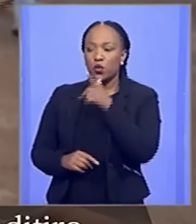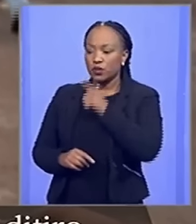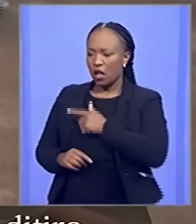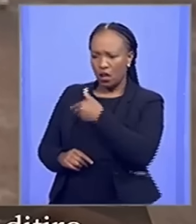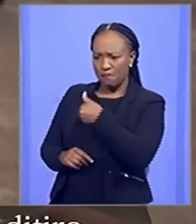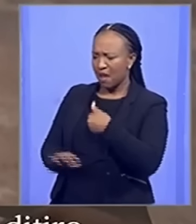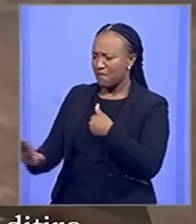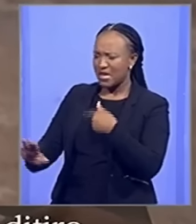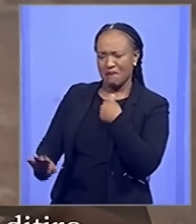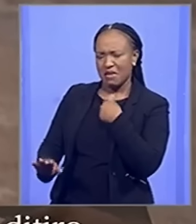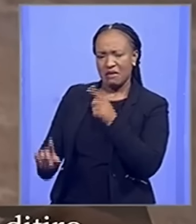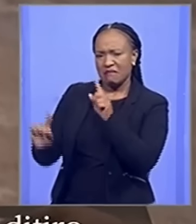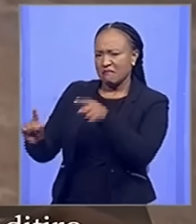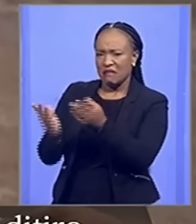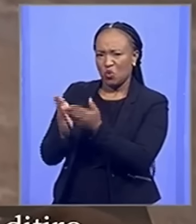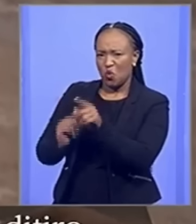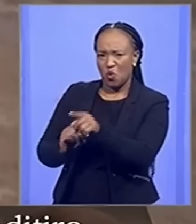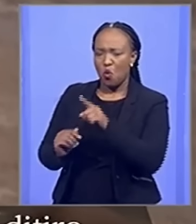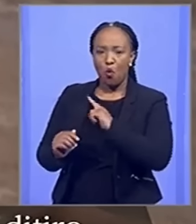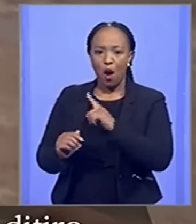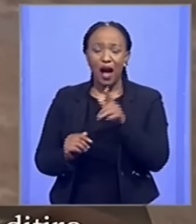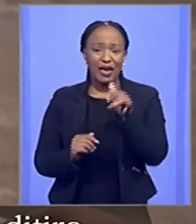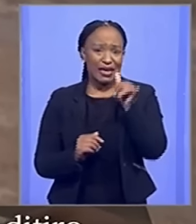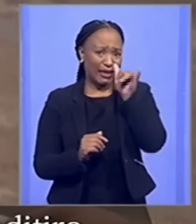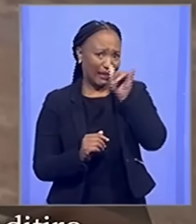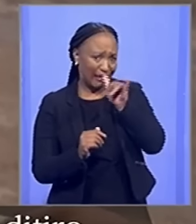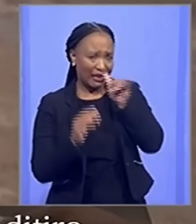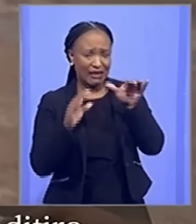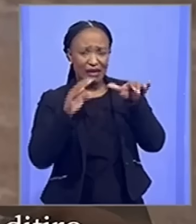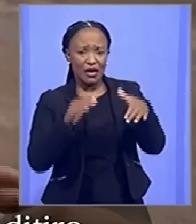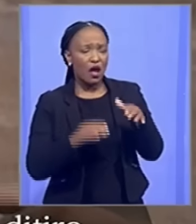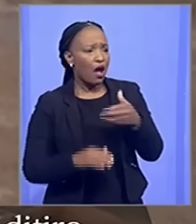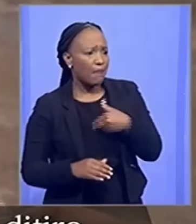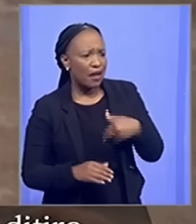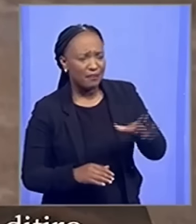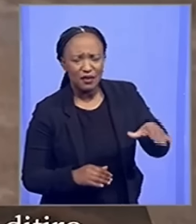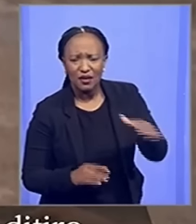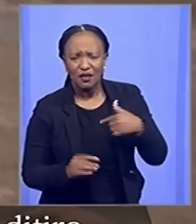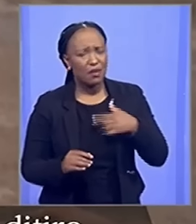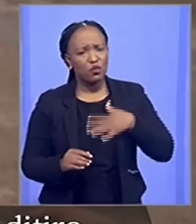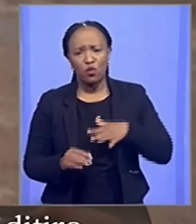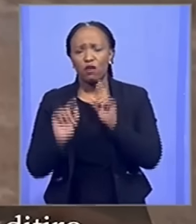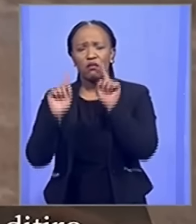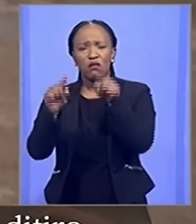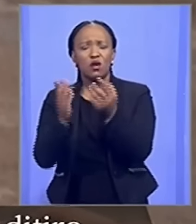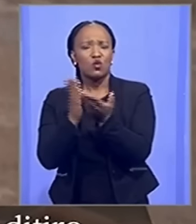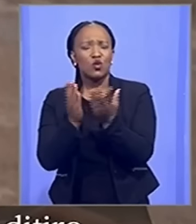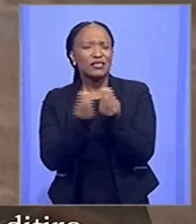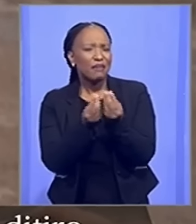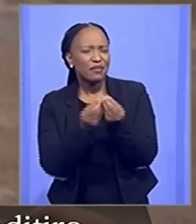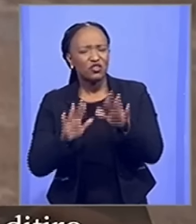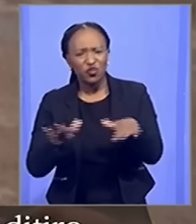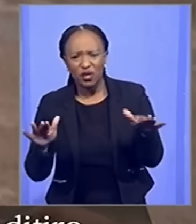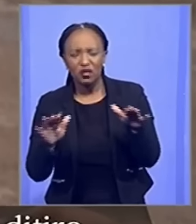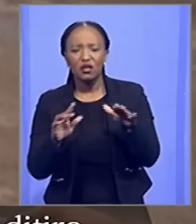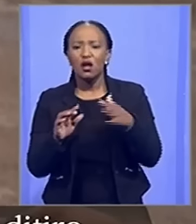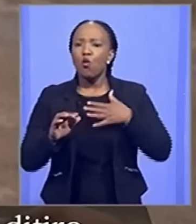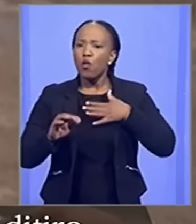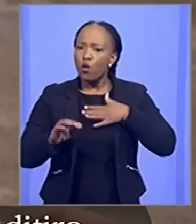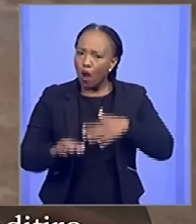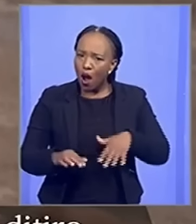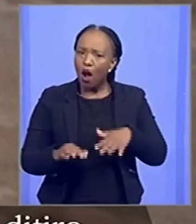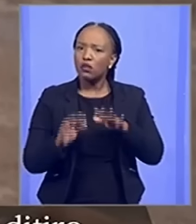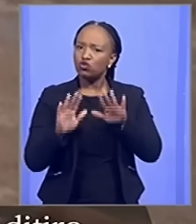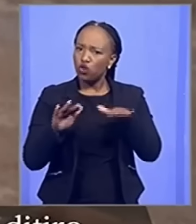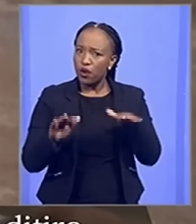go to school because there's gangsters. Mommy, I don't want to school because there's always something that the children, ne? And we want the children to be